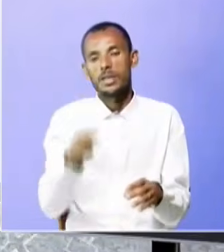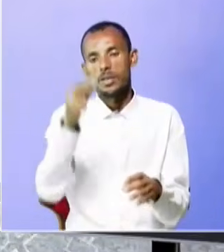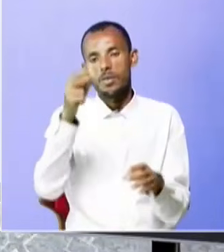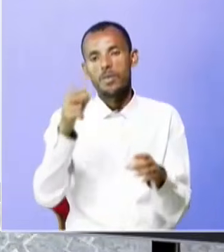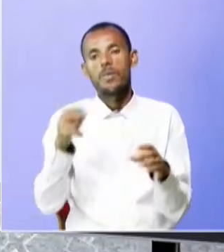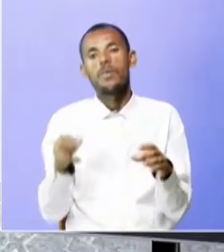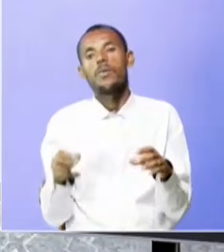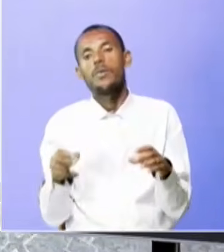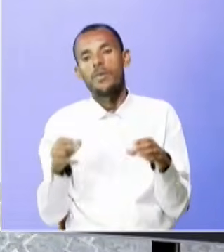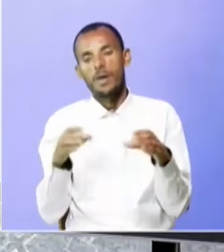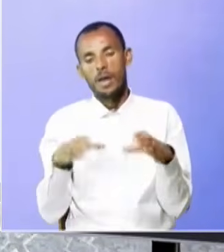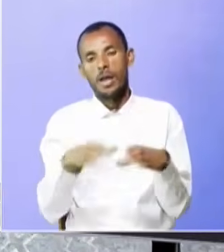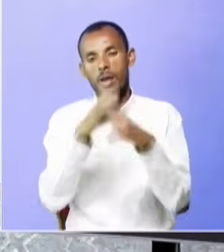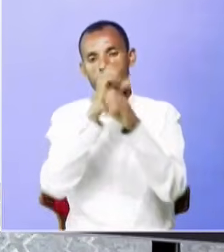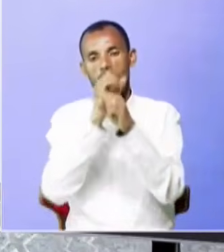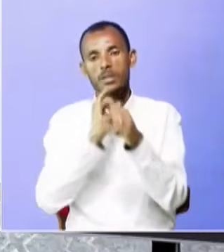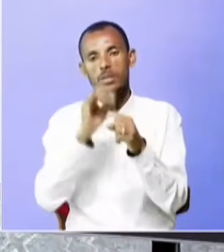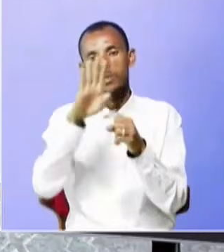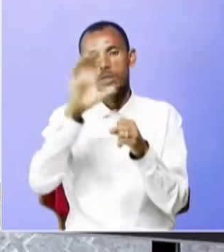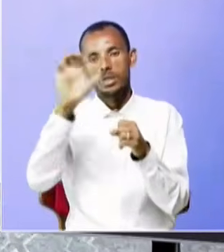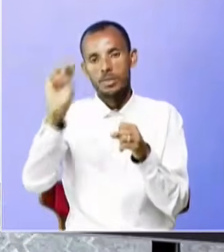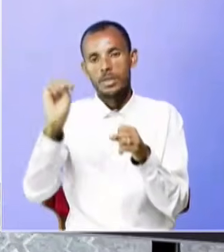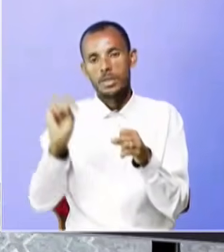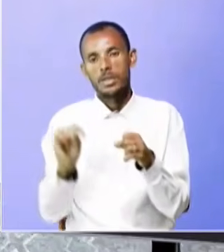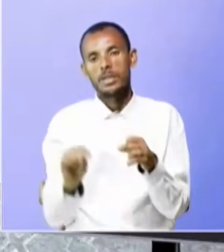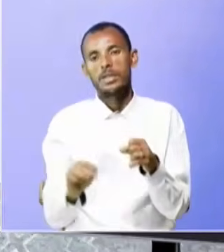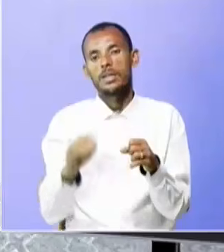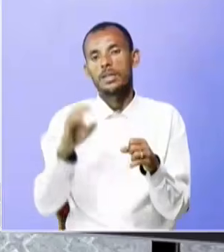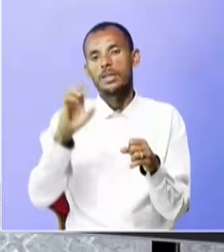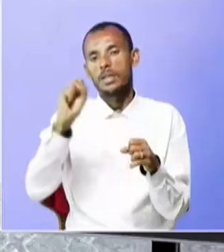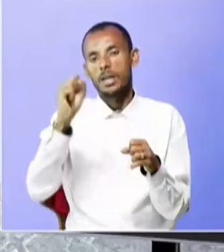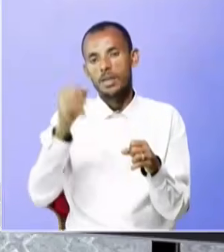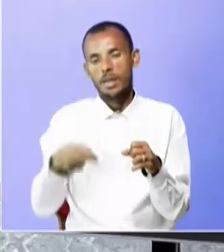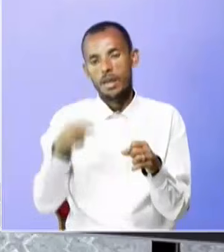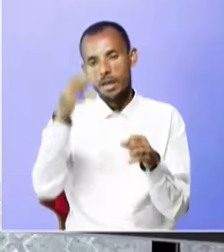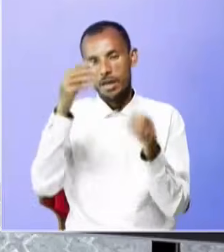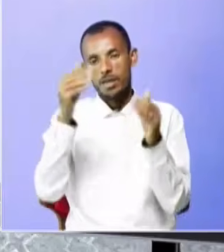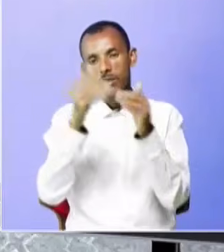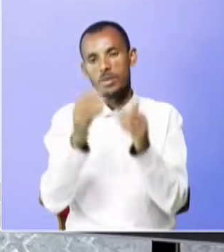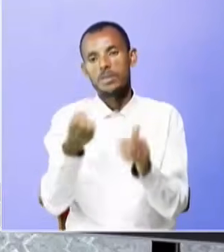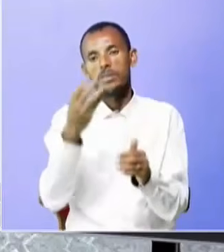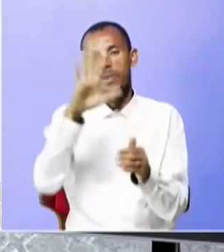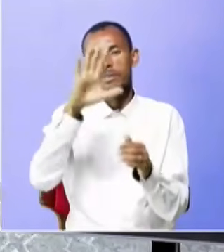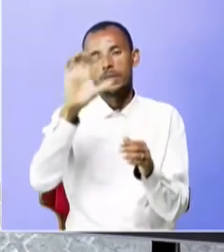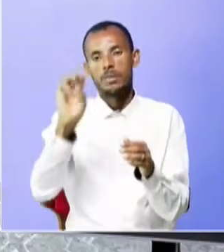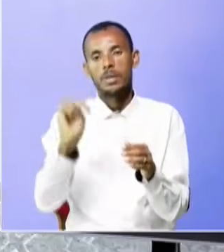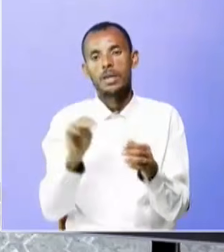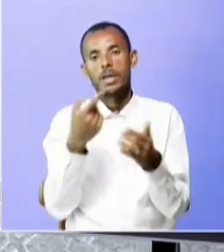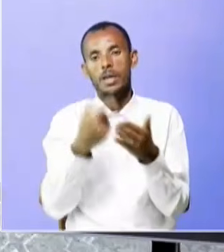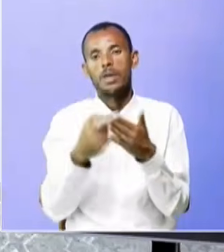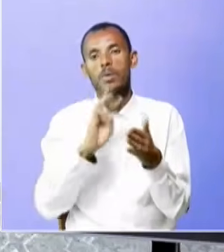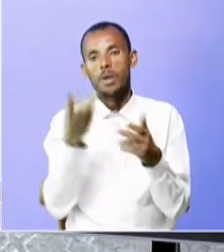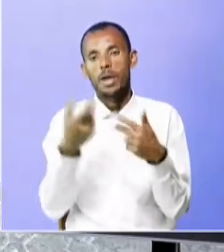is 4 centimeters, and the slant height is 5 centimeters. here we have